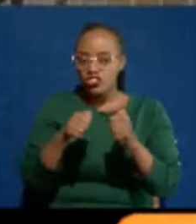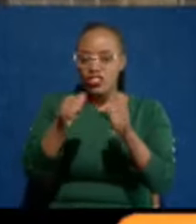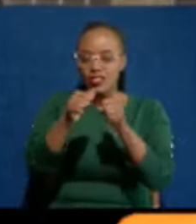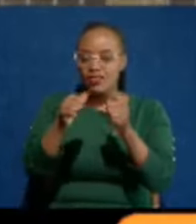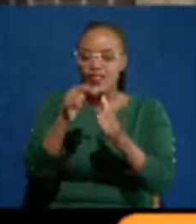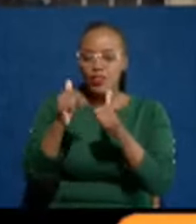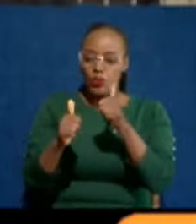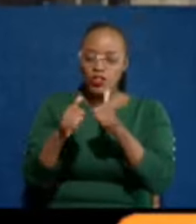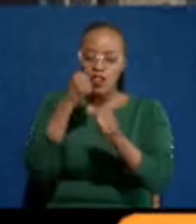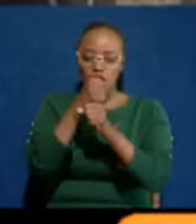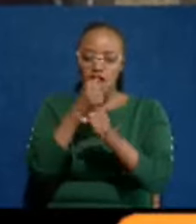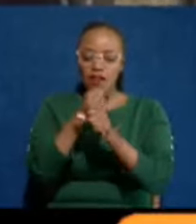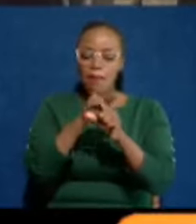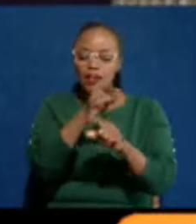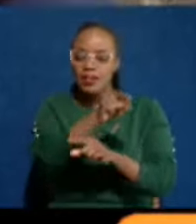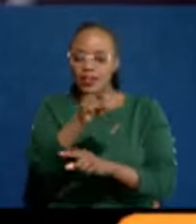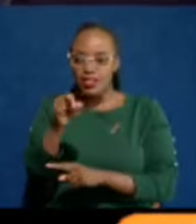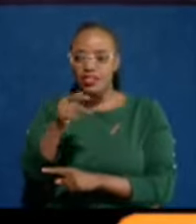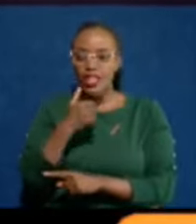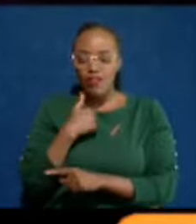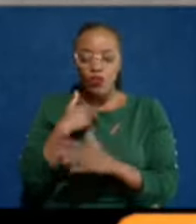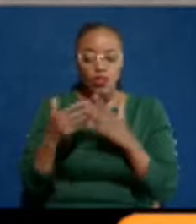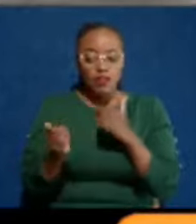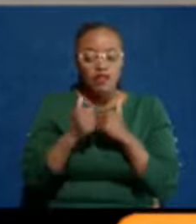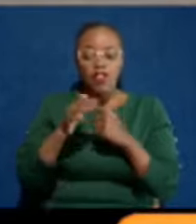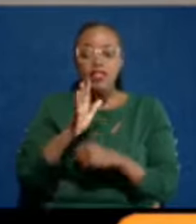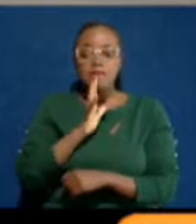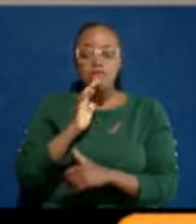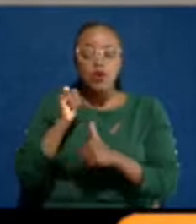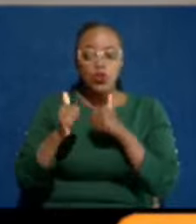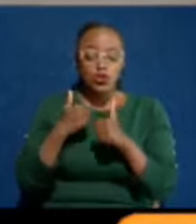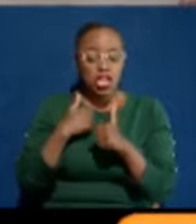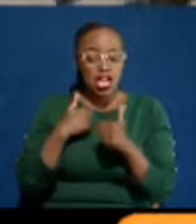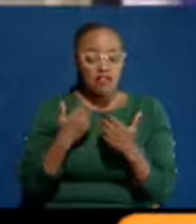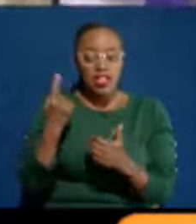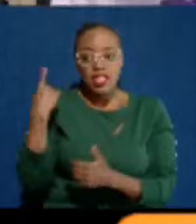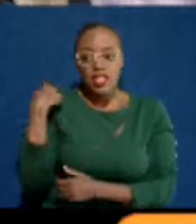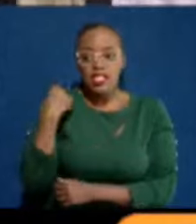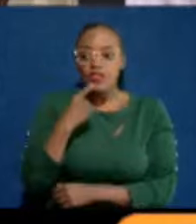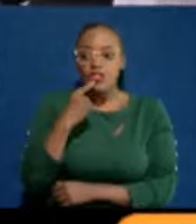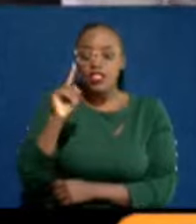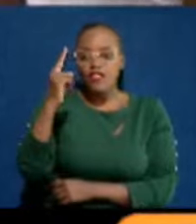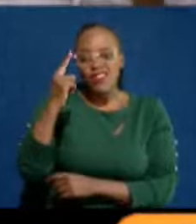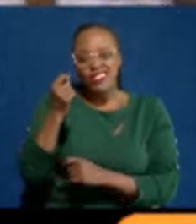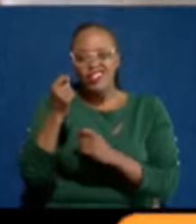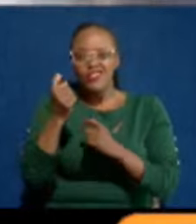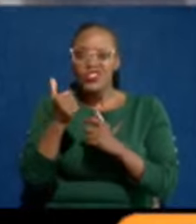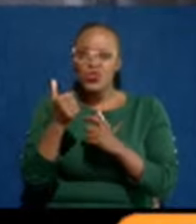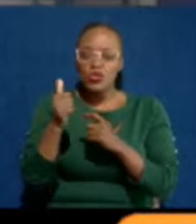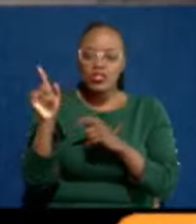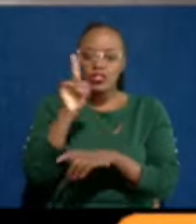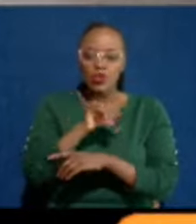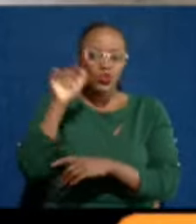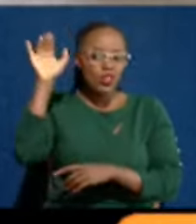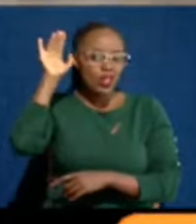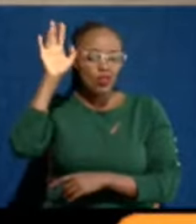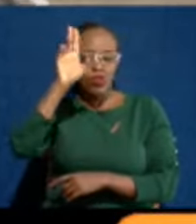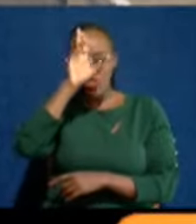to have worked, because if those were the notes, including the statements that we had, is it yesterday, but also the past few days that we've been hearing from the police